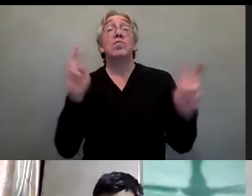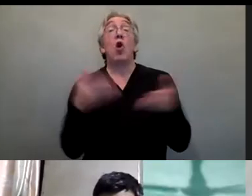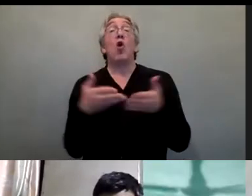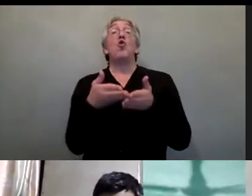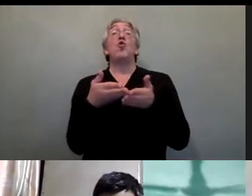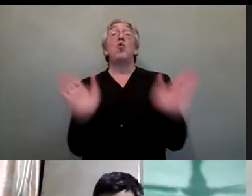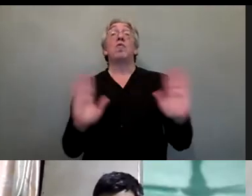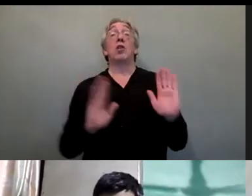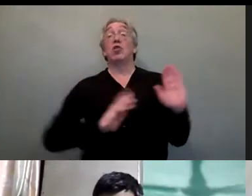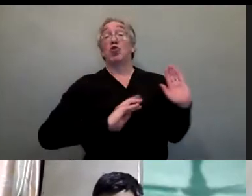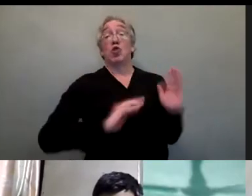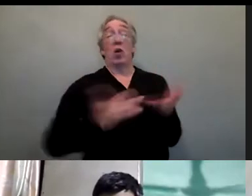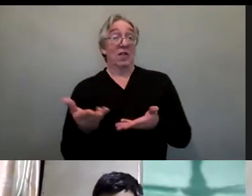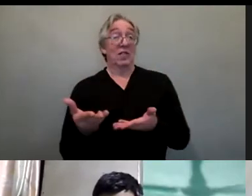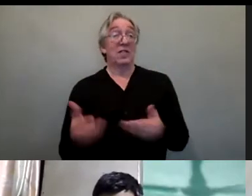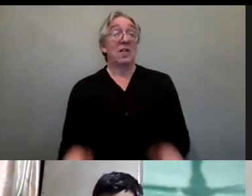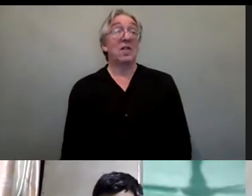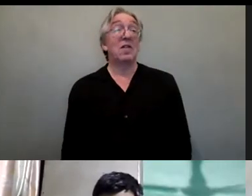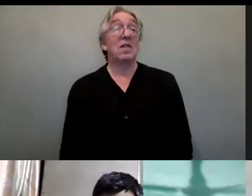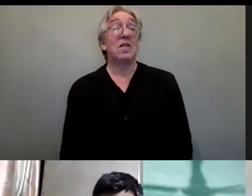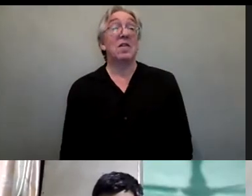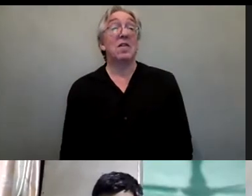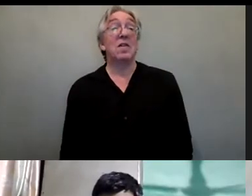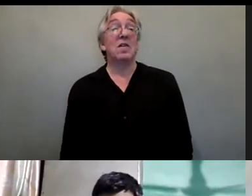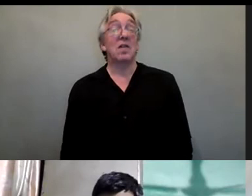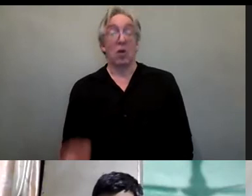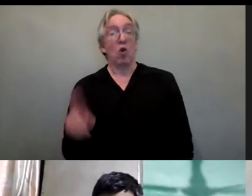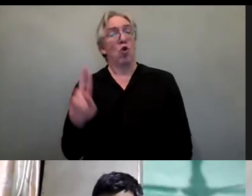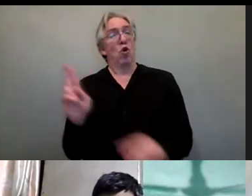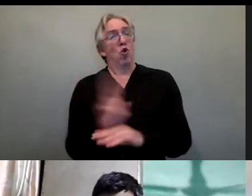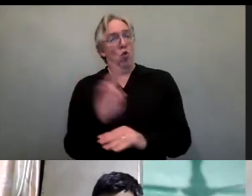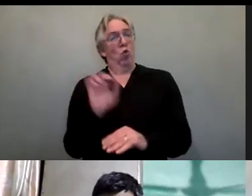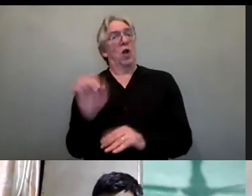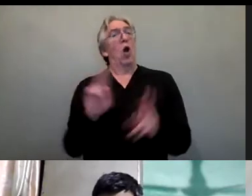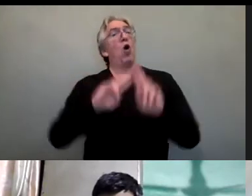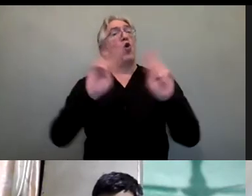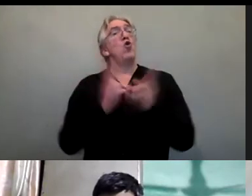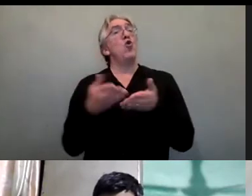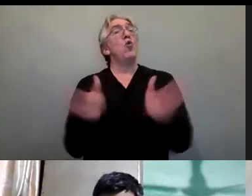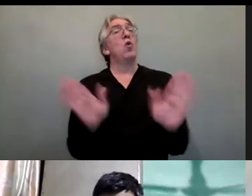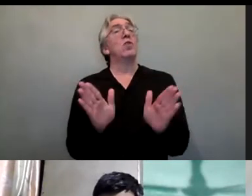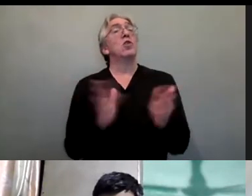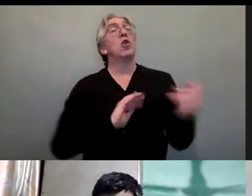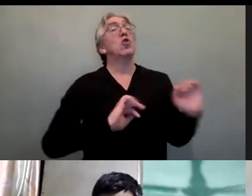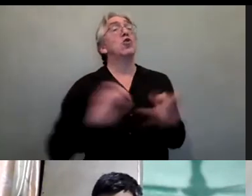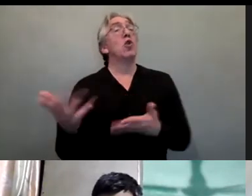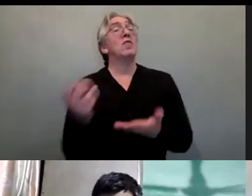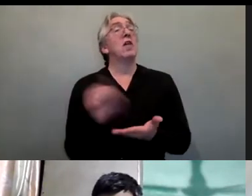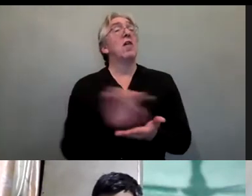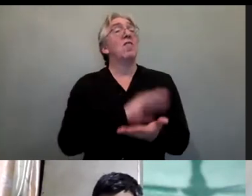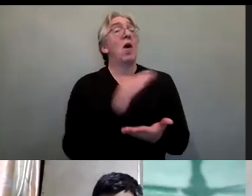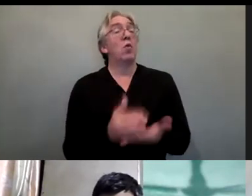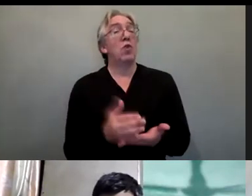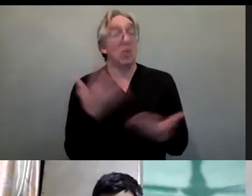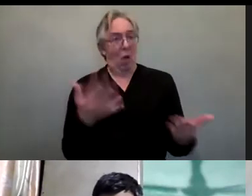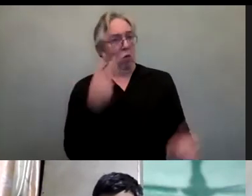Fund. And that's really important because the potential of those funds is considerable, and in many countries now you see